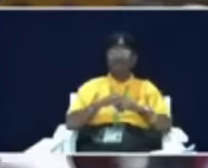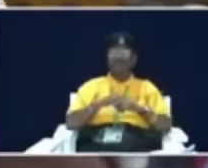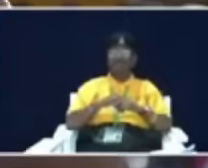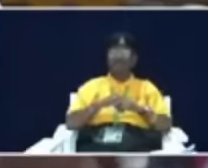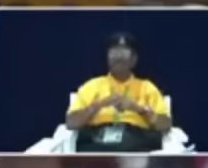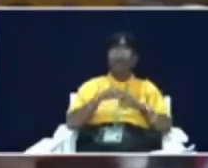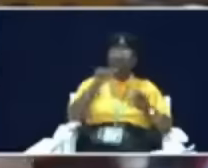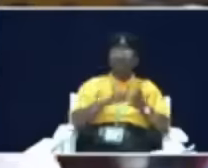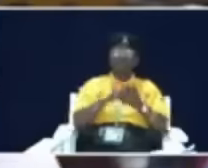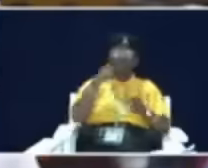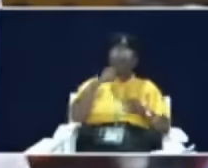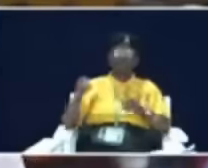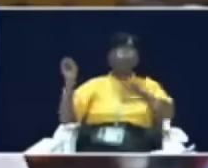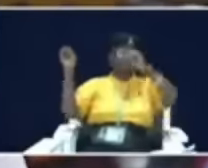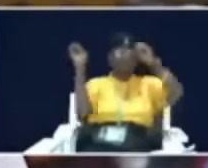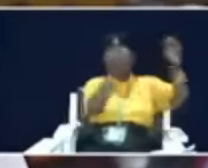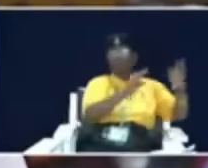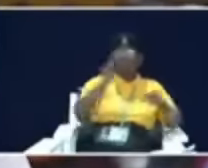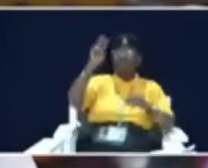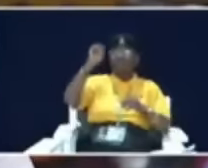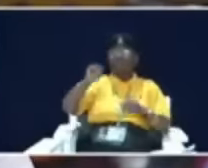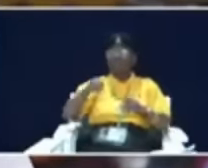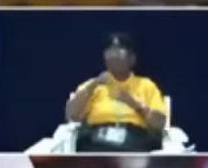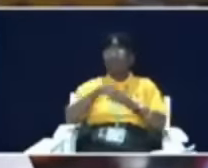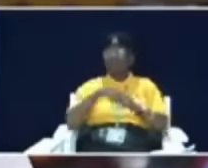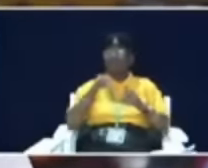And those who threw them in,